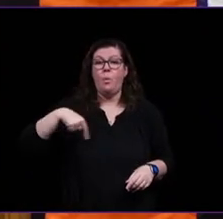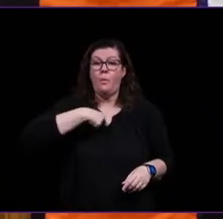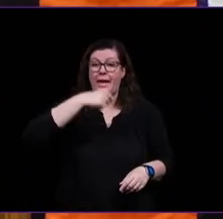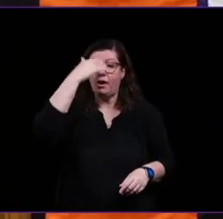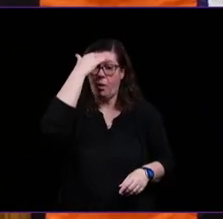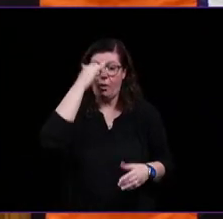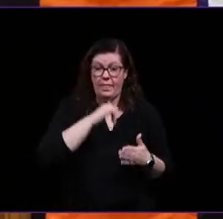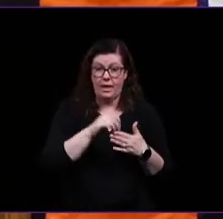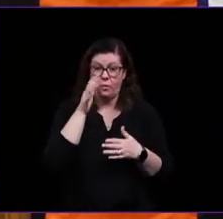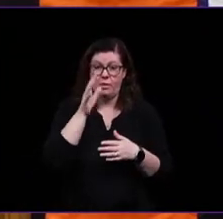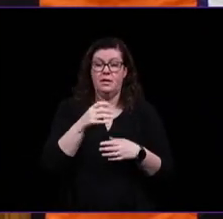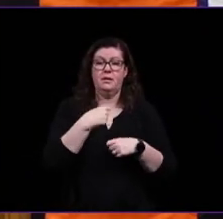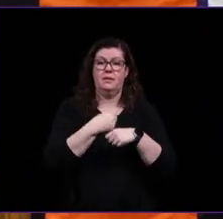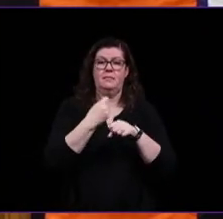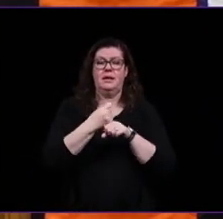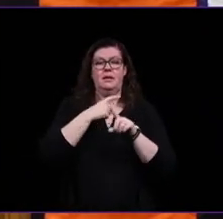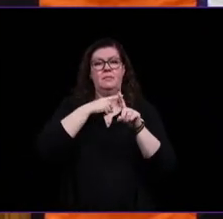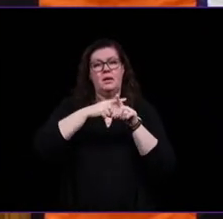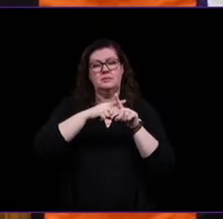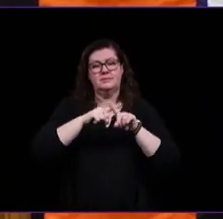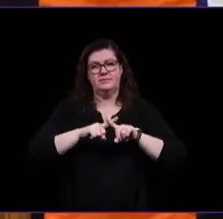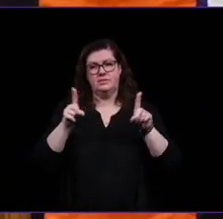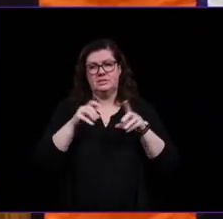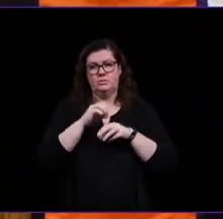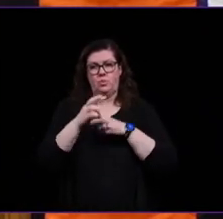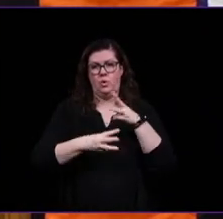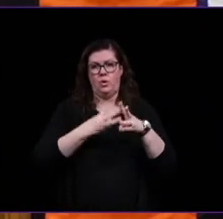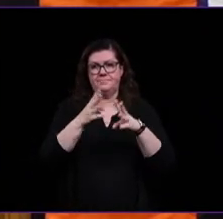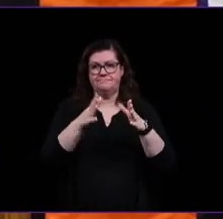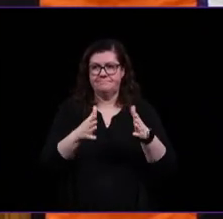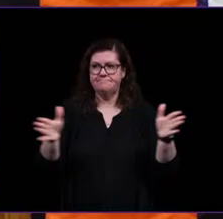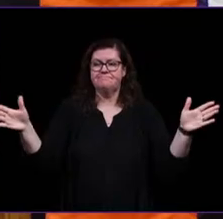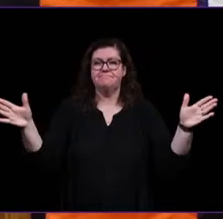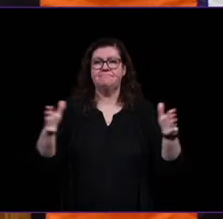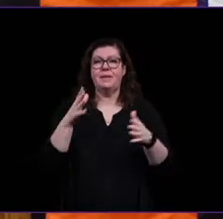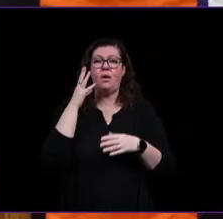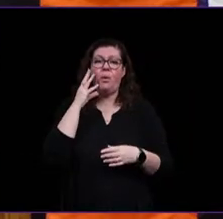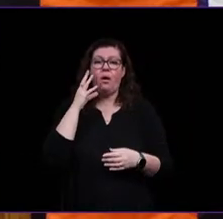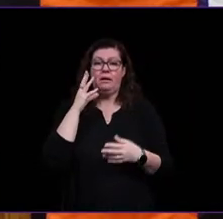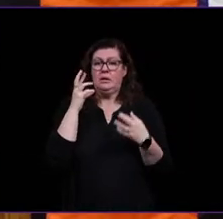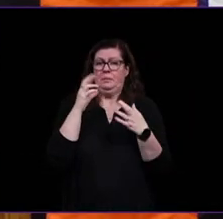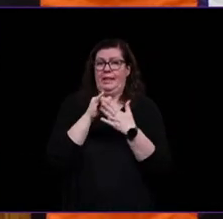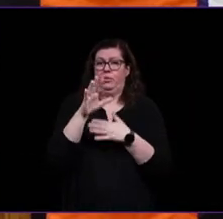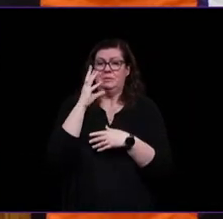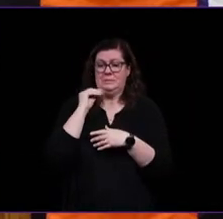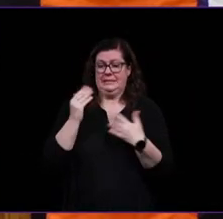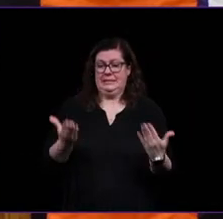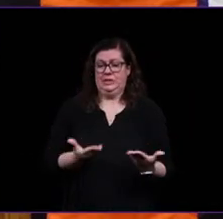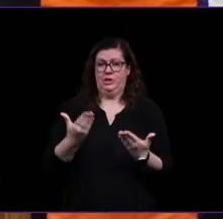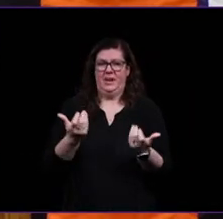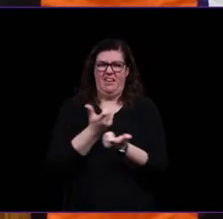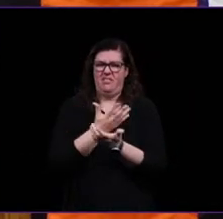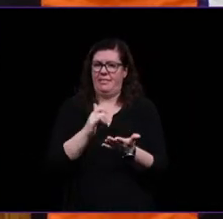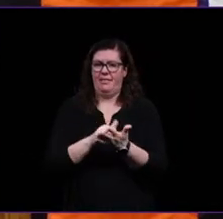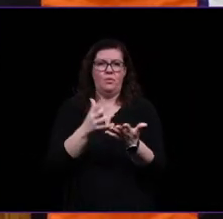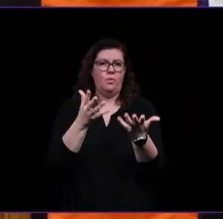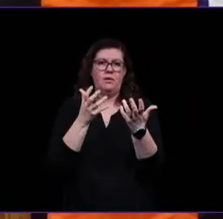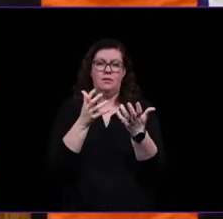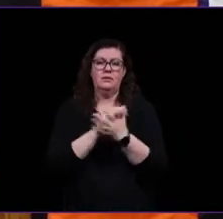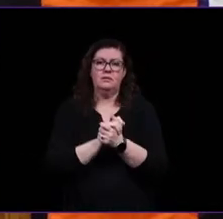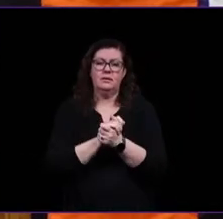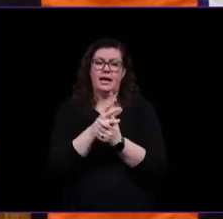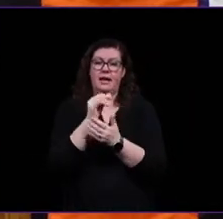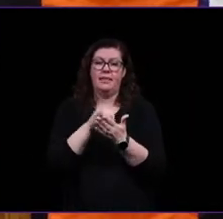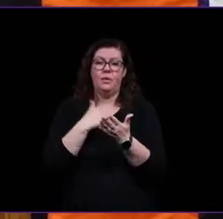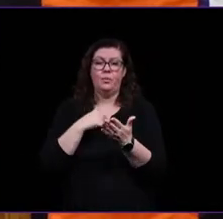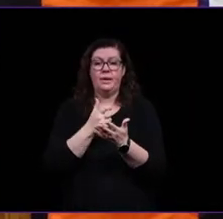that you will make a positive difference in the world. I hope that your Clemson experience has been everything that you hoped it would be, and that we